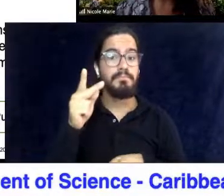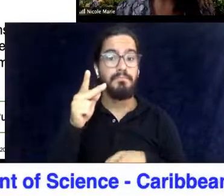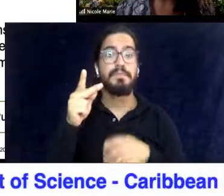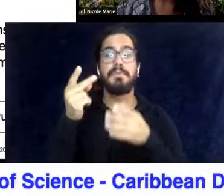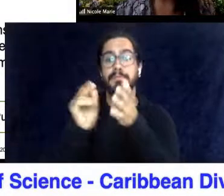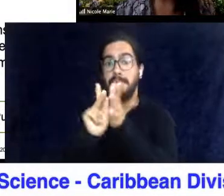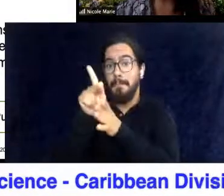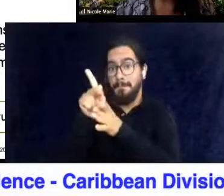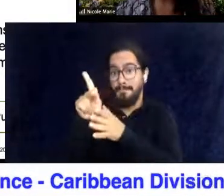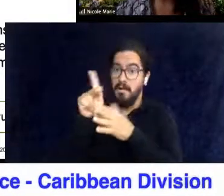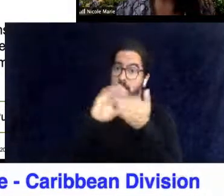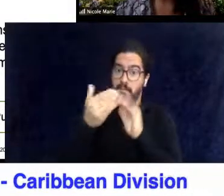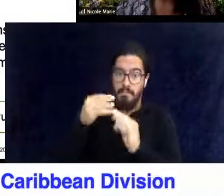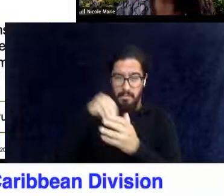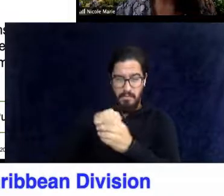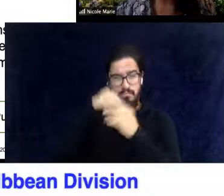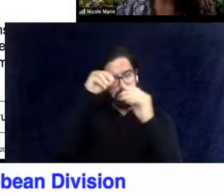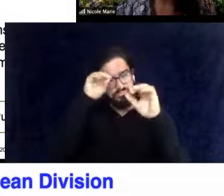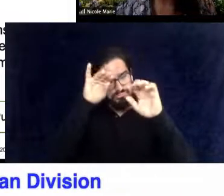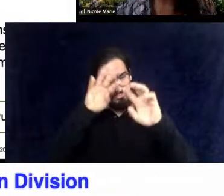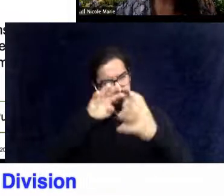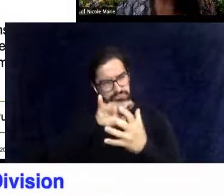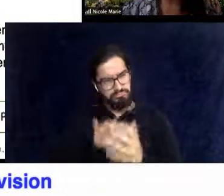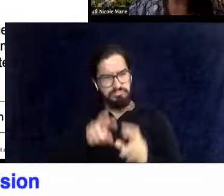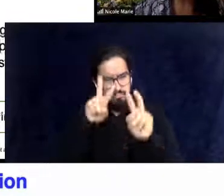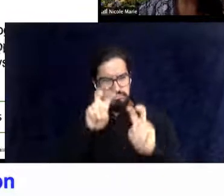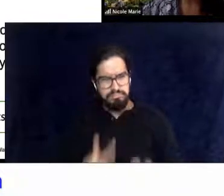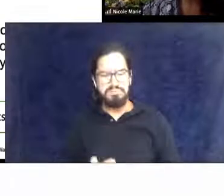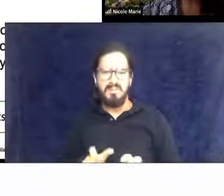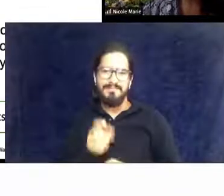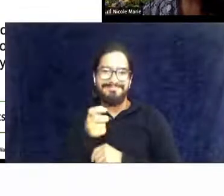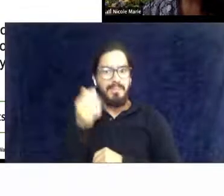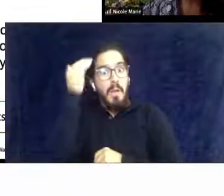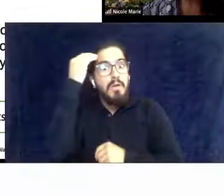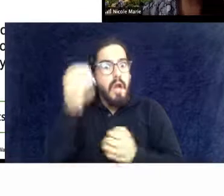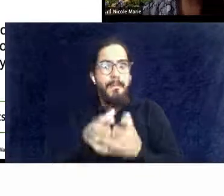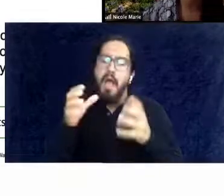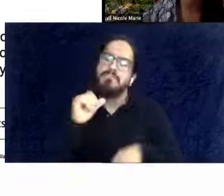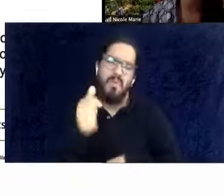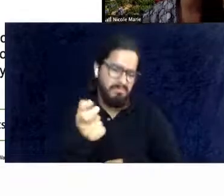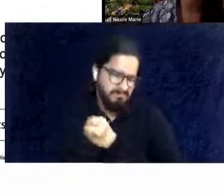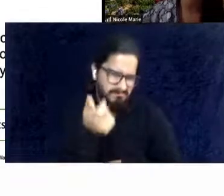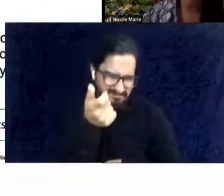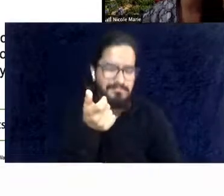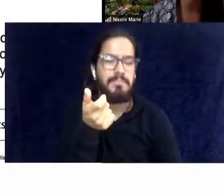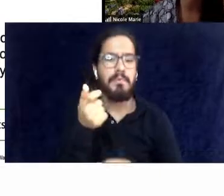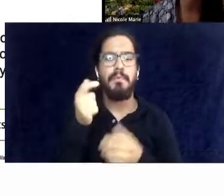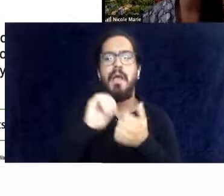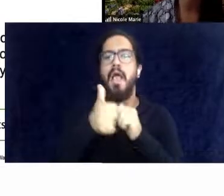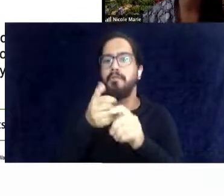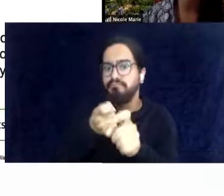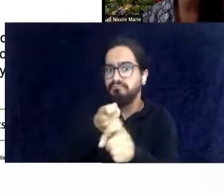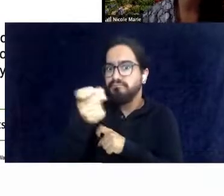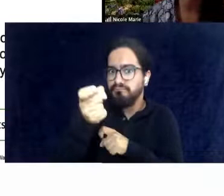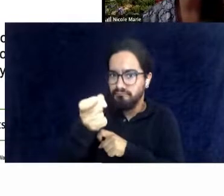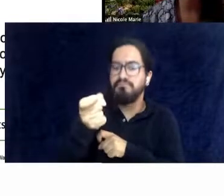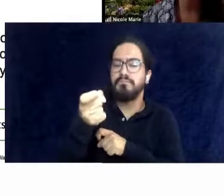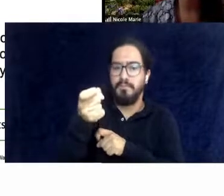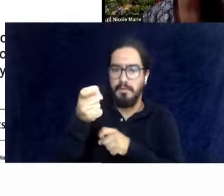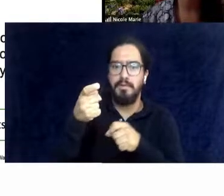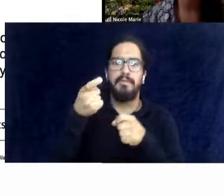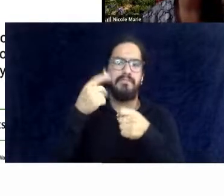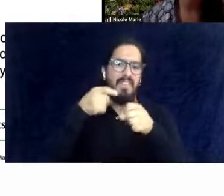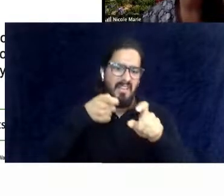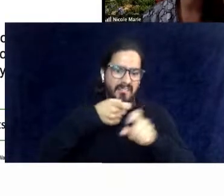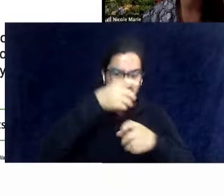studied extensively, little is known about how these disturbances affect the microbial communities that live within the plant and